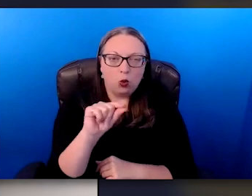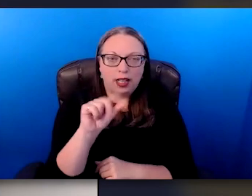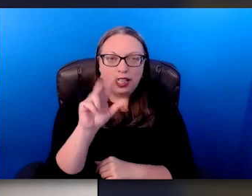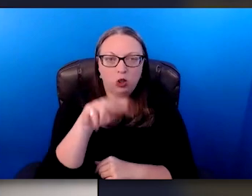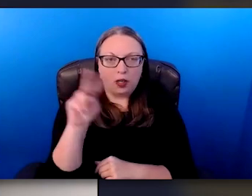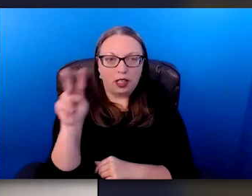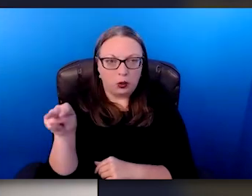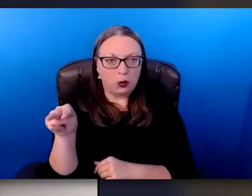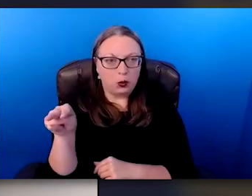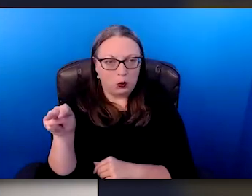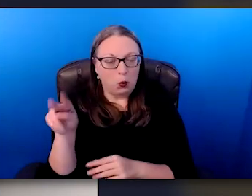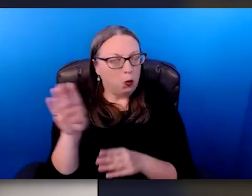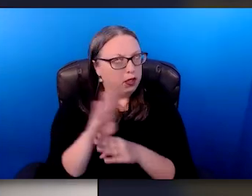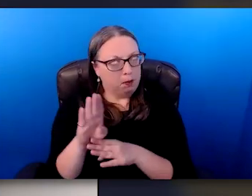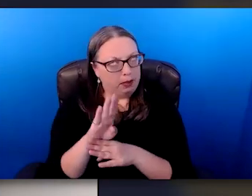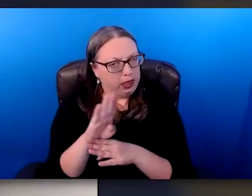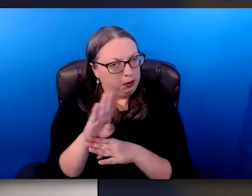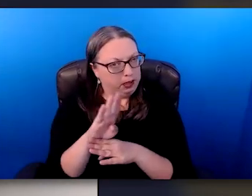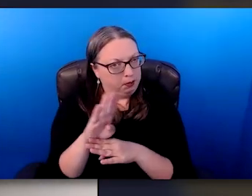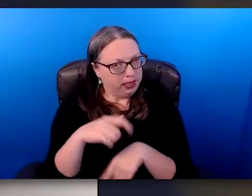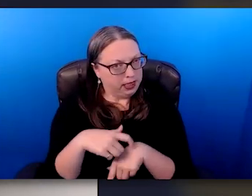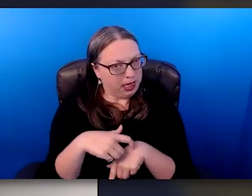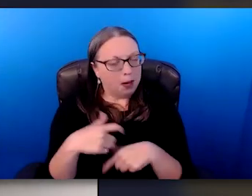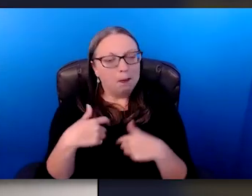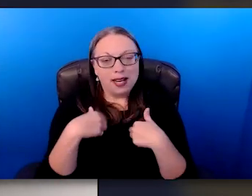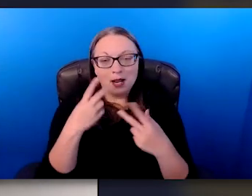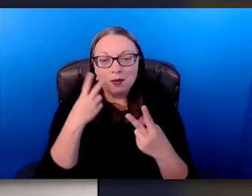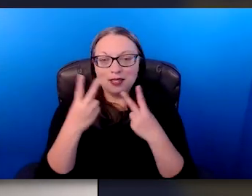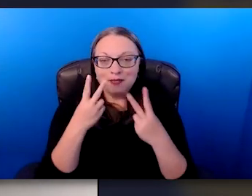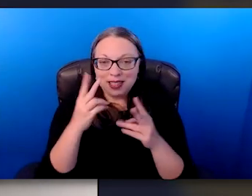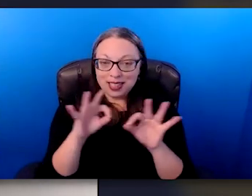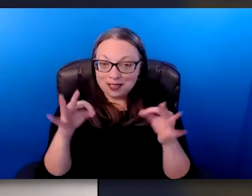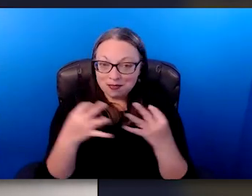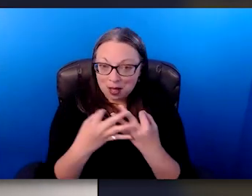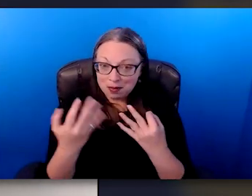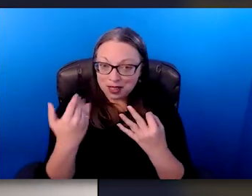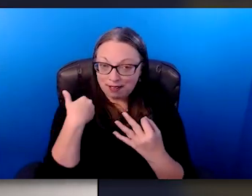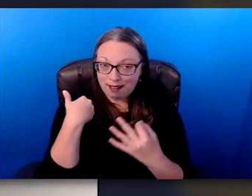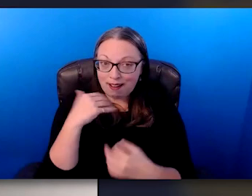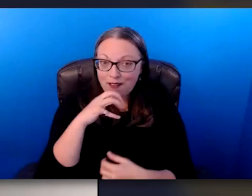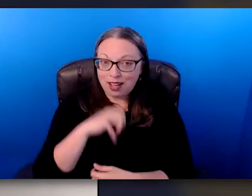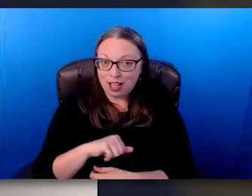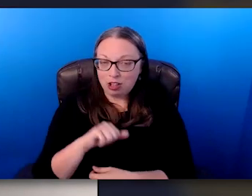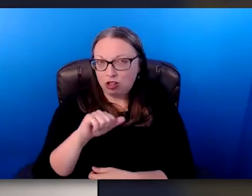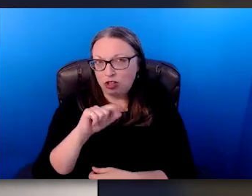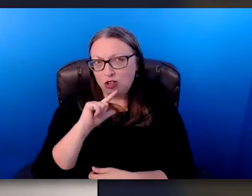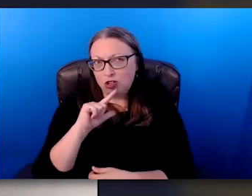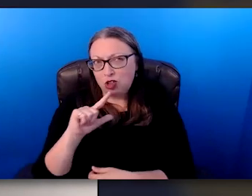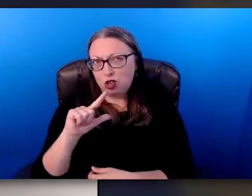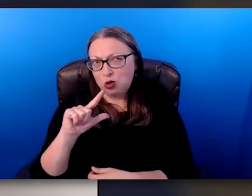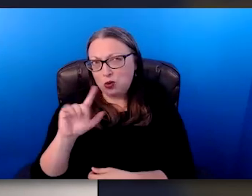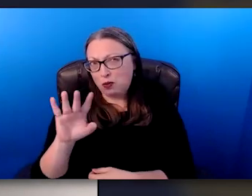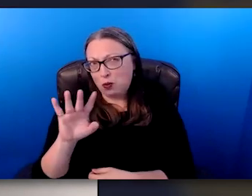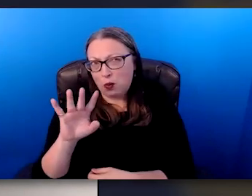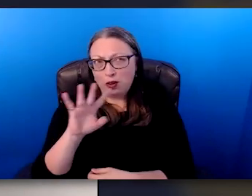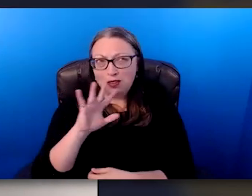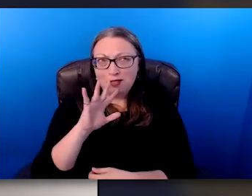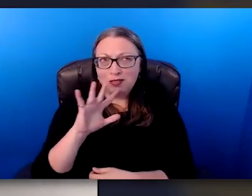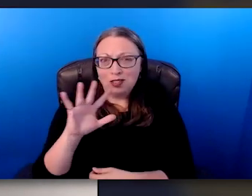was really busy, but I was visiting family and I have a 24-5-year-old nephew